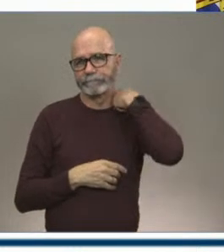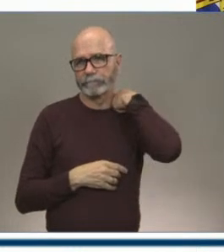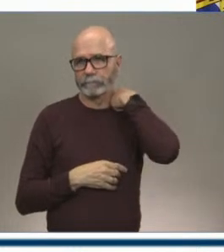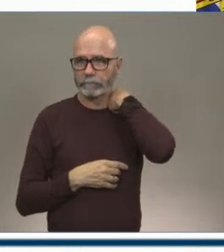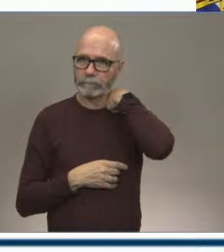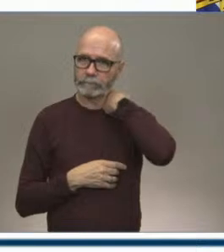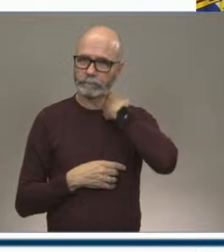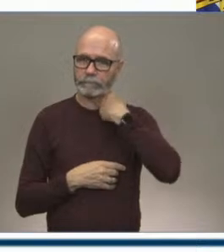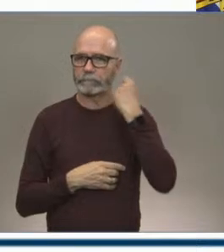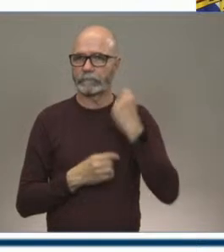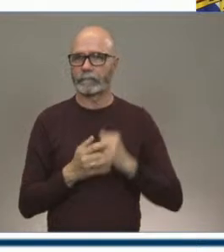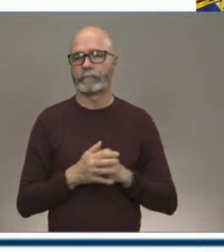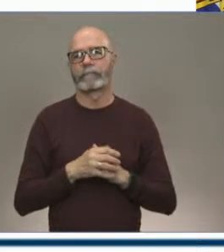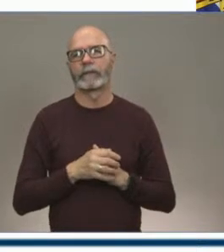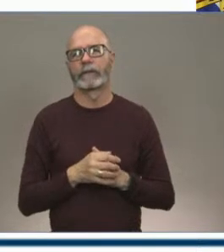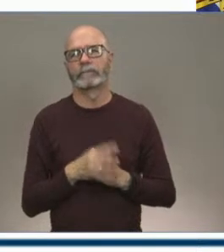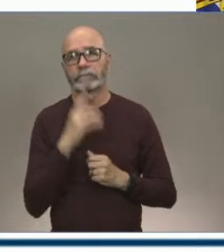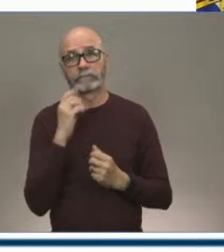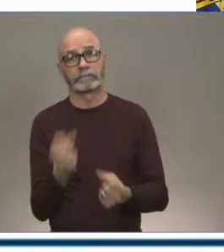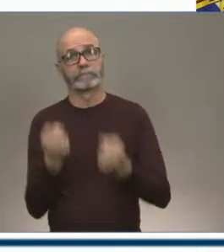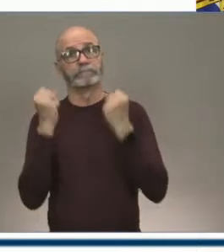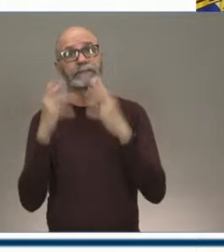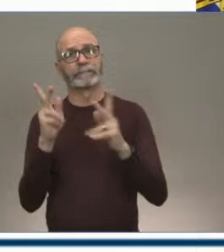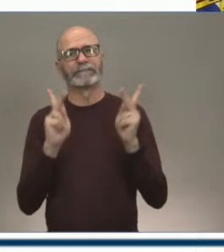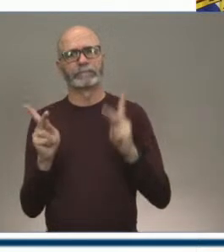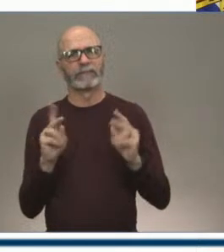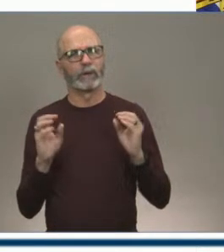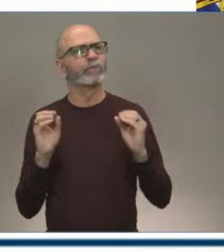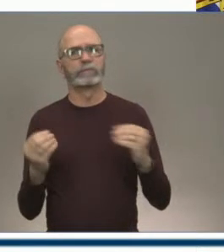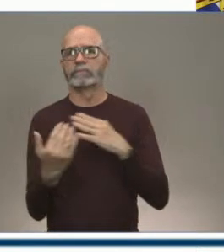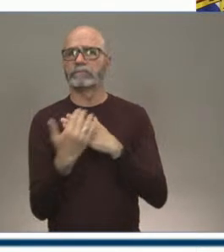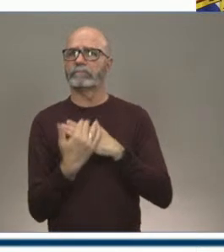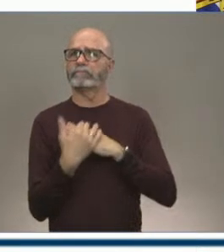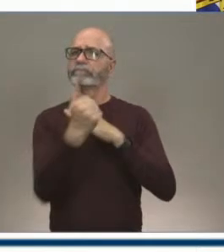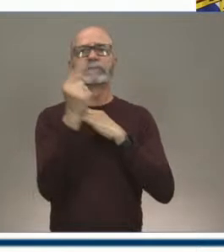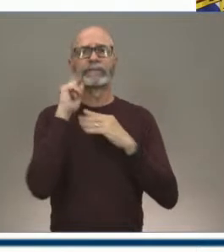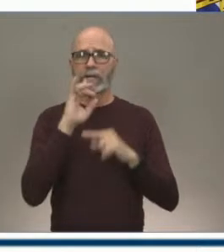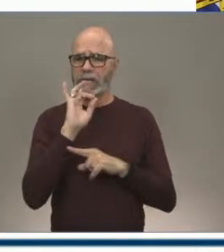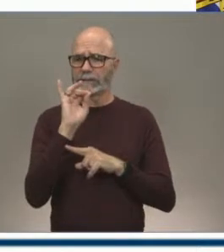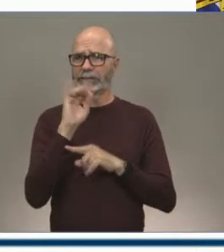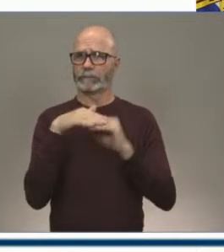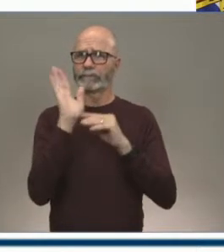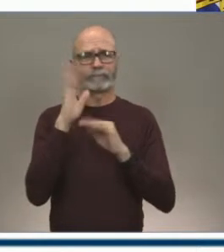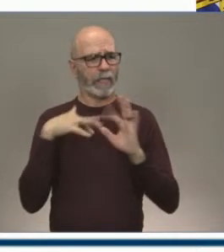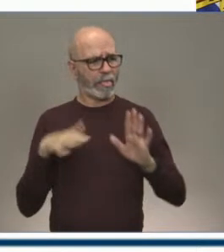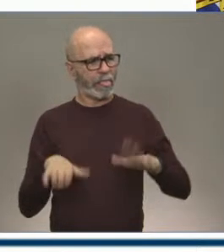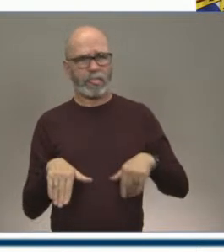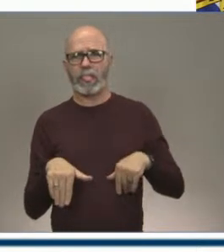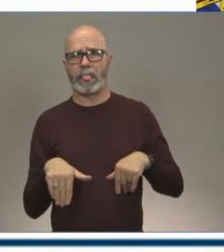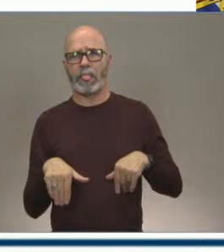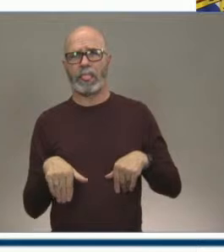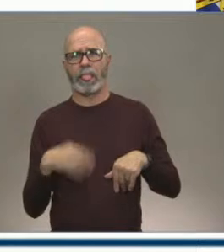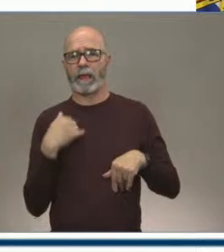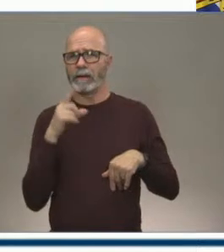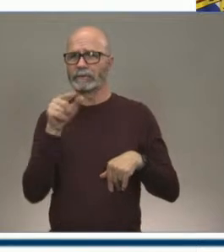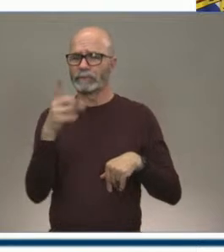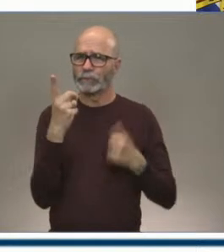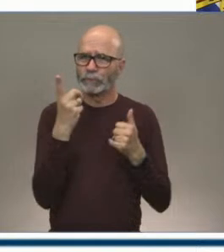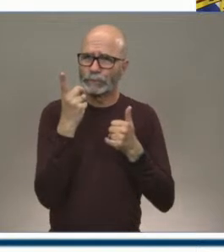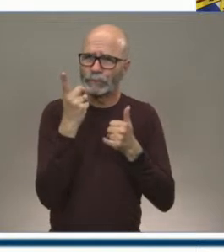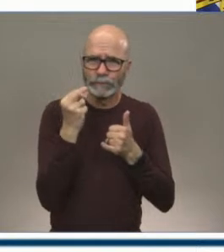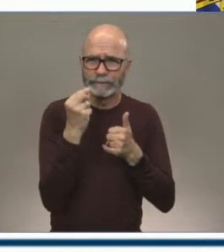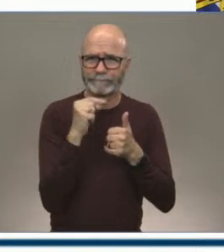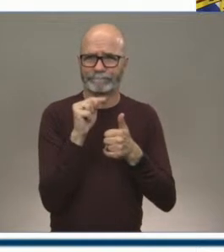prototype community vaccination clinic for those 80 years and older had found the registration portal and began signing up their uninvited